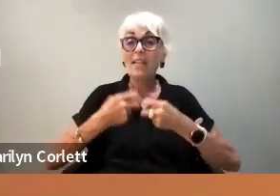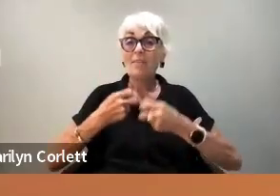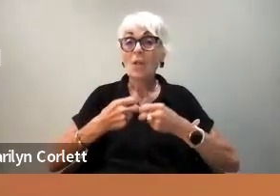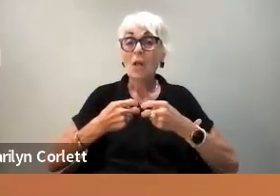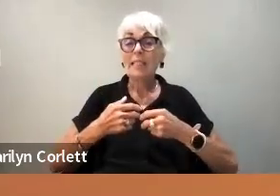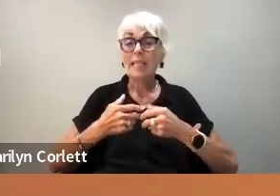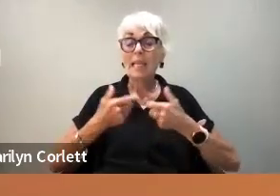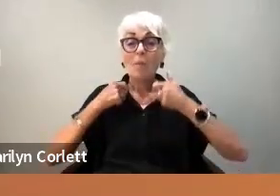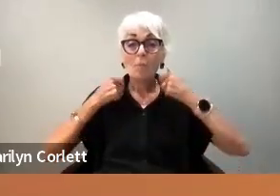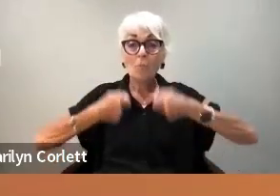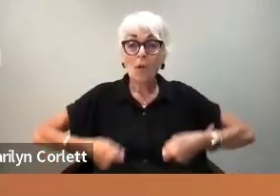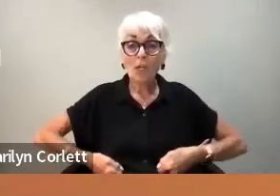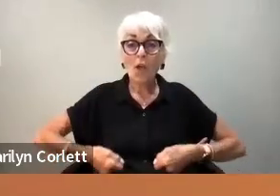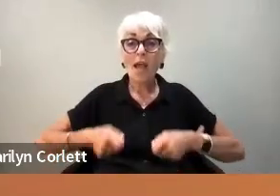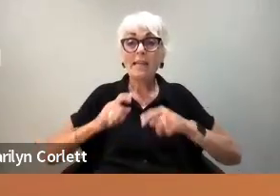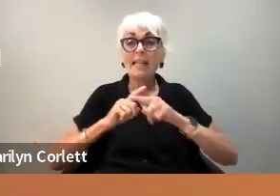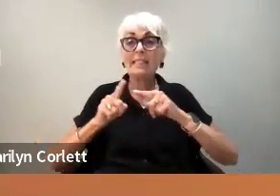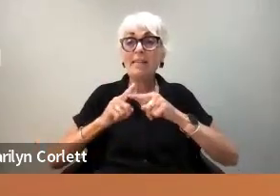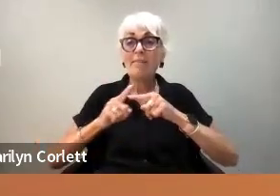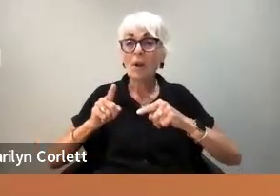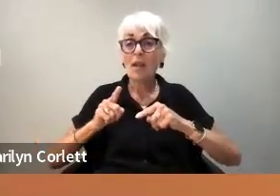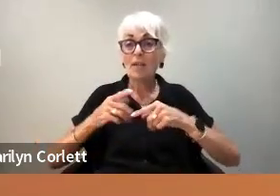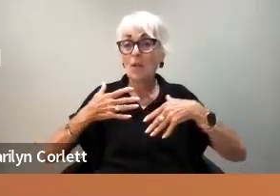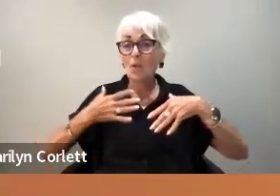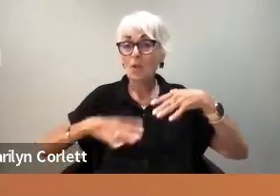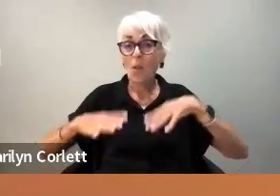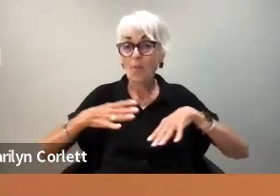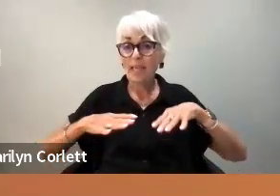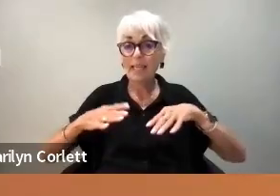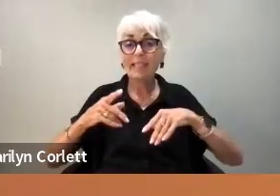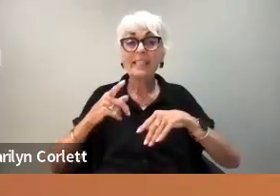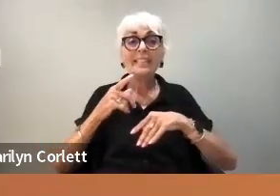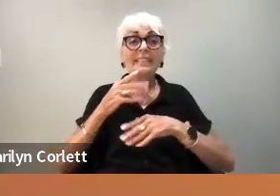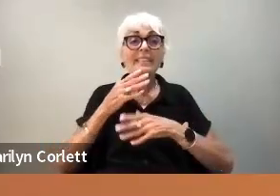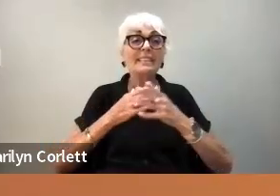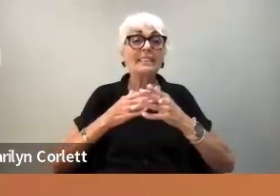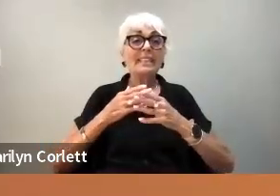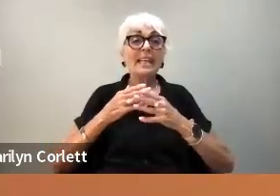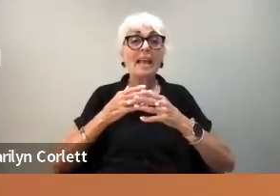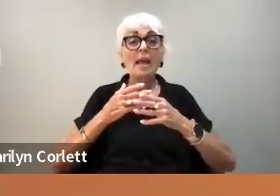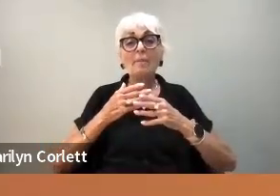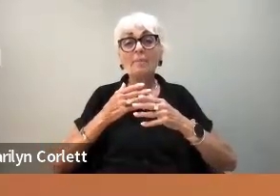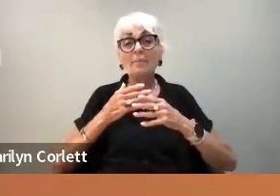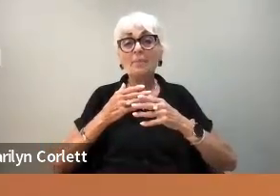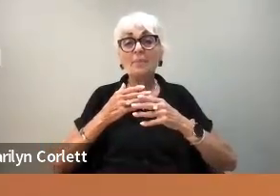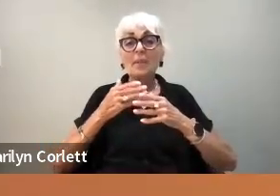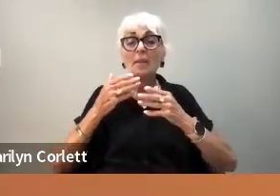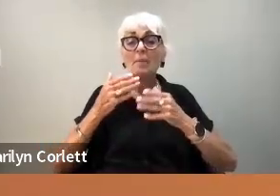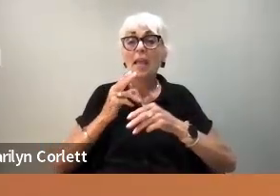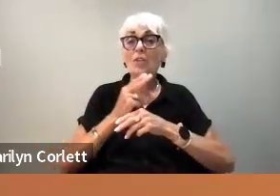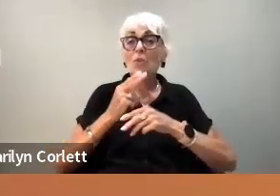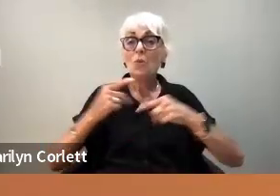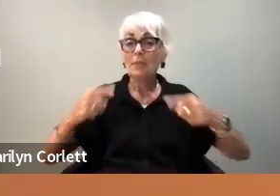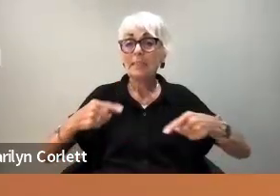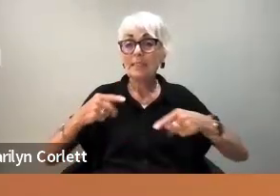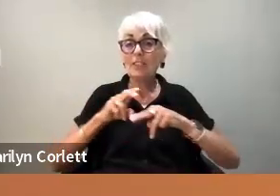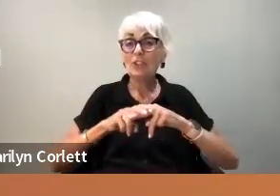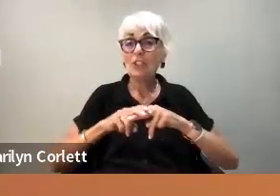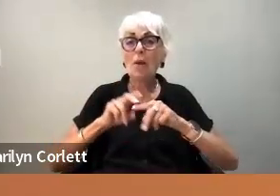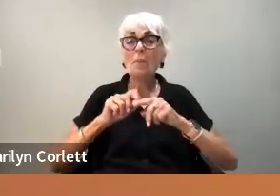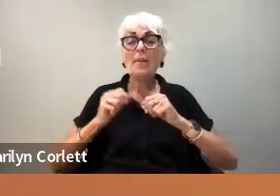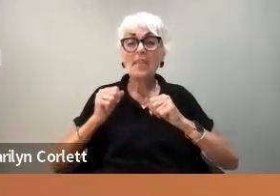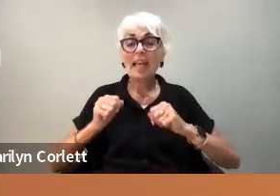different textures of clothing. Someone who might be a chair user and they're still able to like